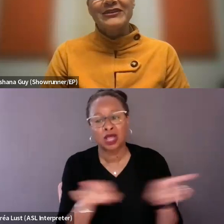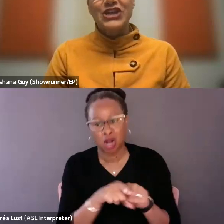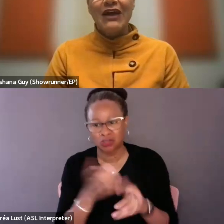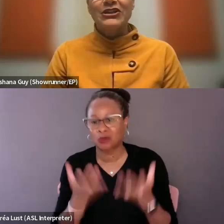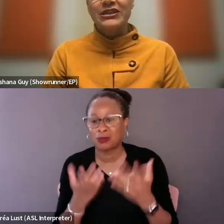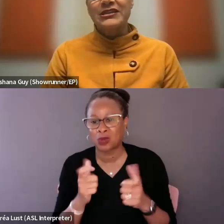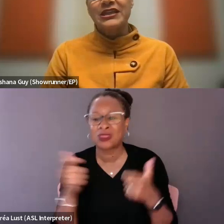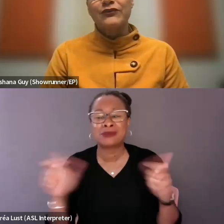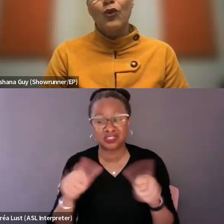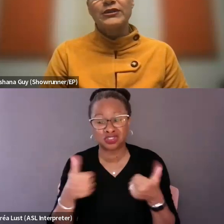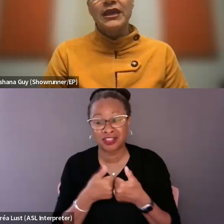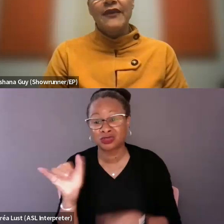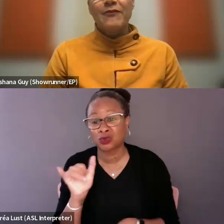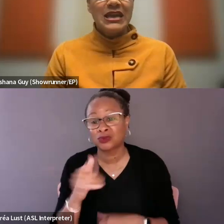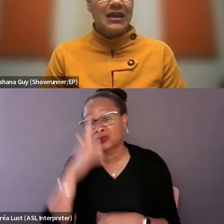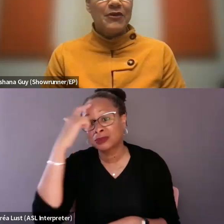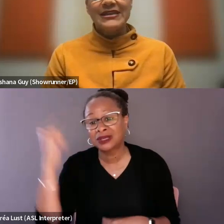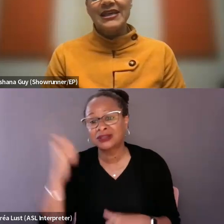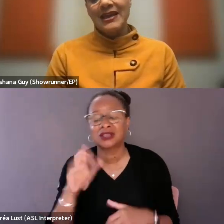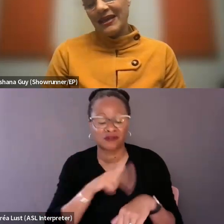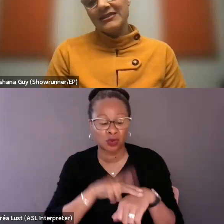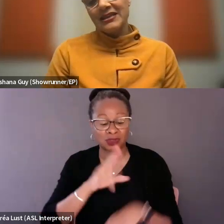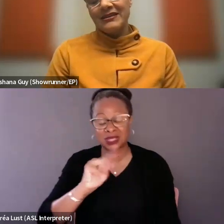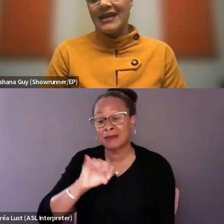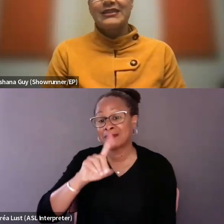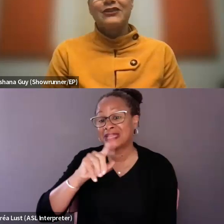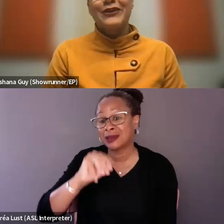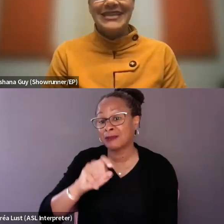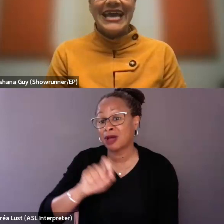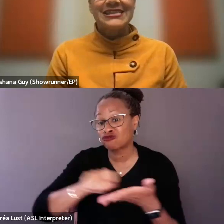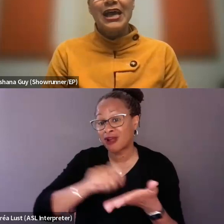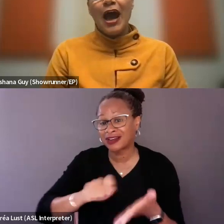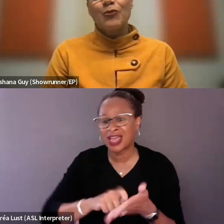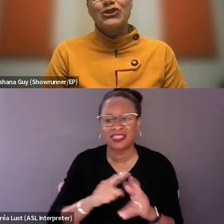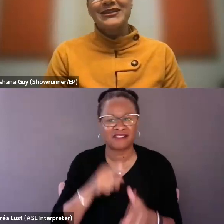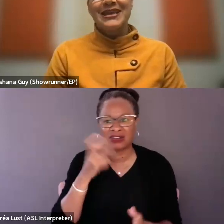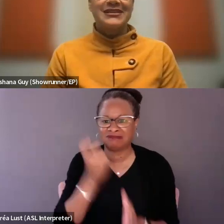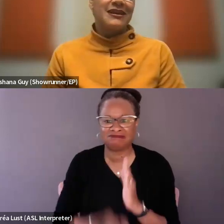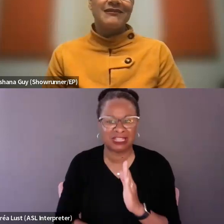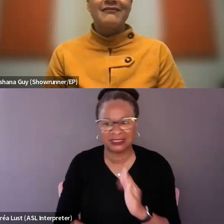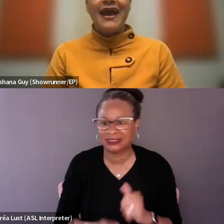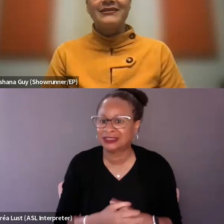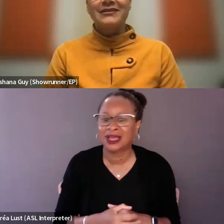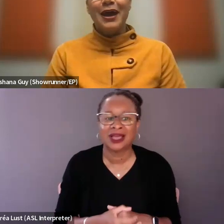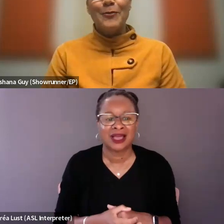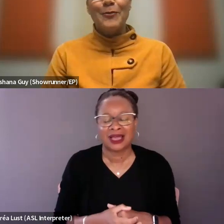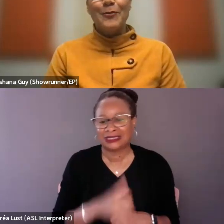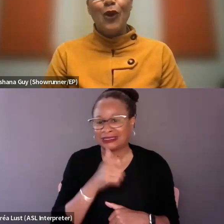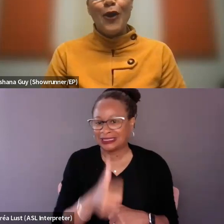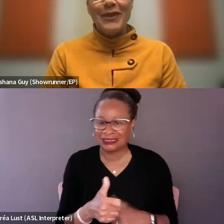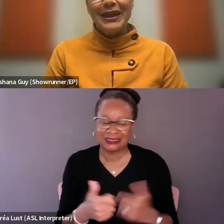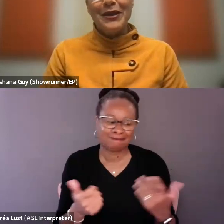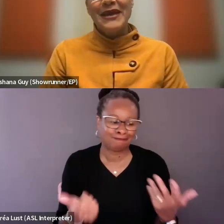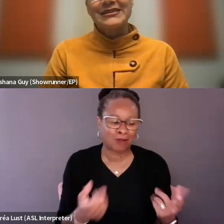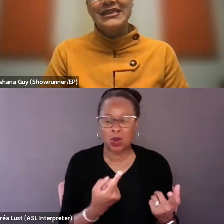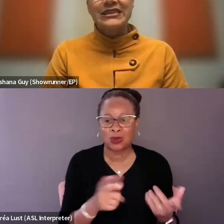of the biggest challenges, because of course the medium of essays are very dense, which doesn't necessarily lend to